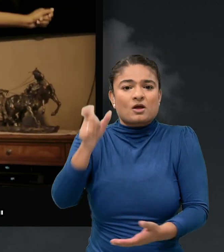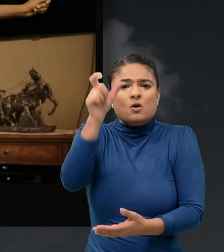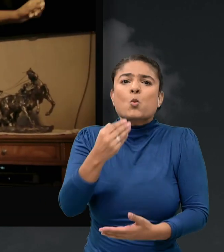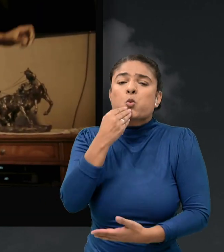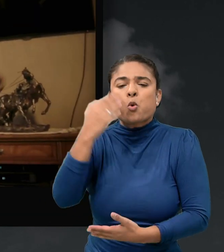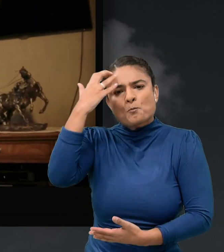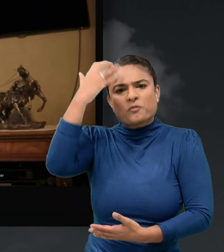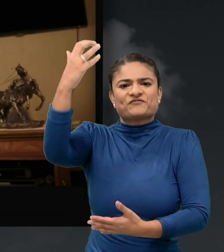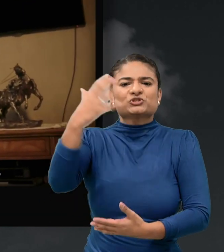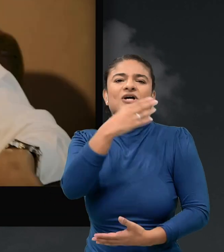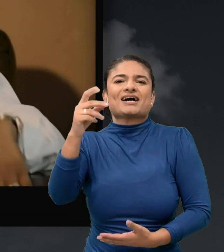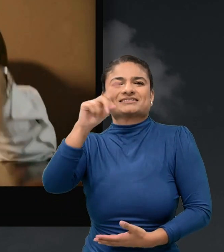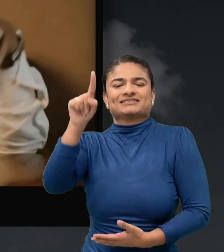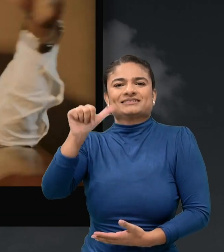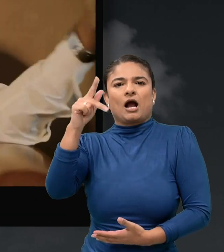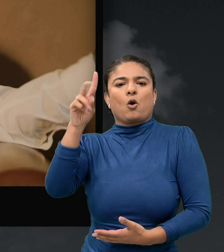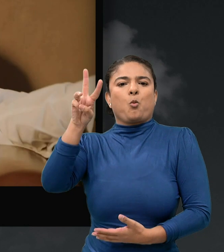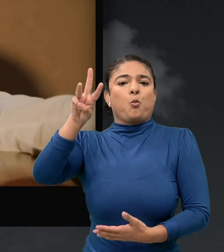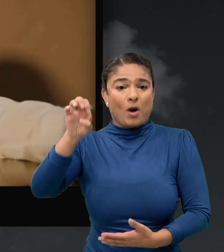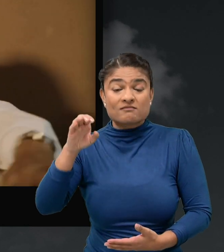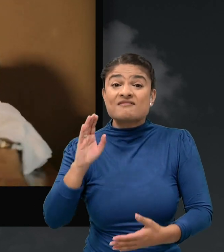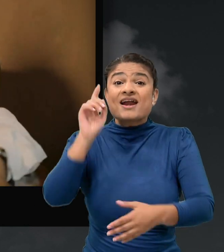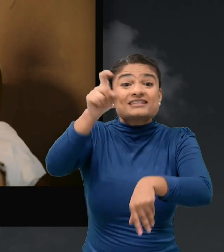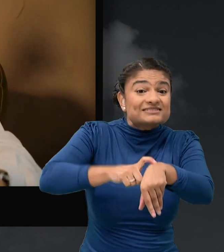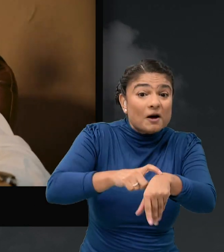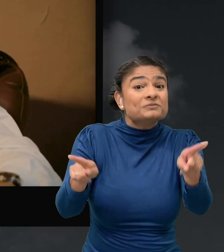Song, featuring Professor and Zakwe.